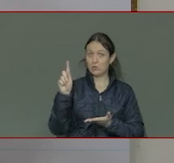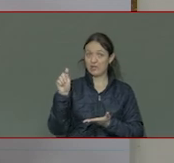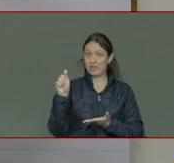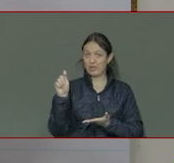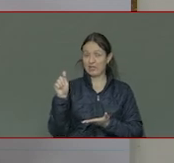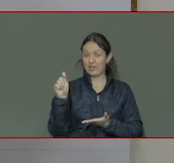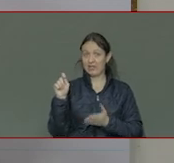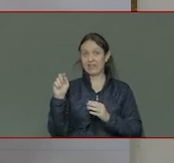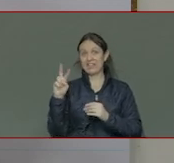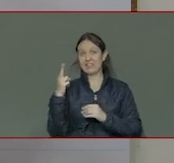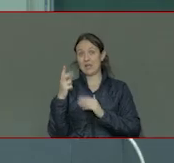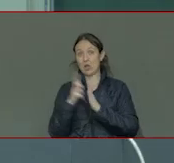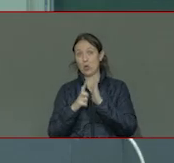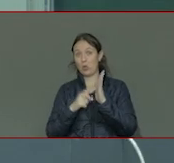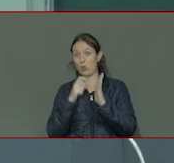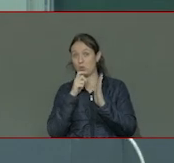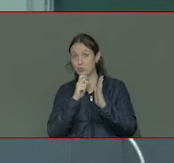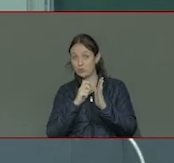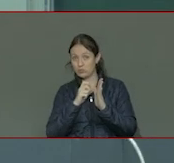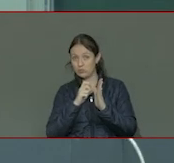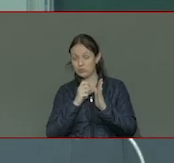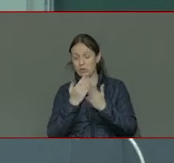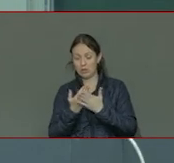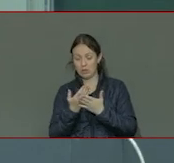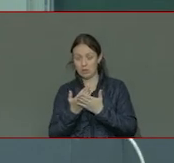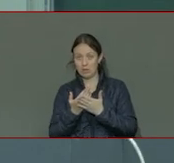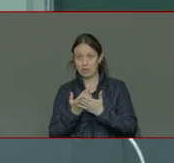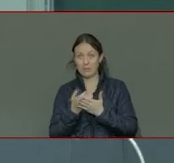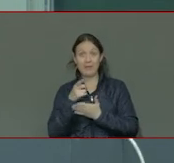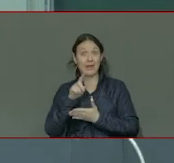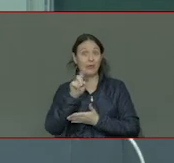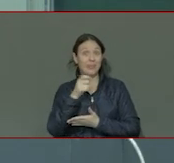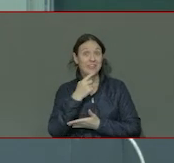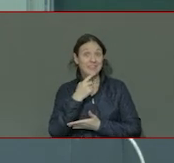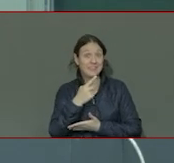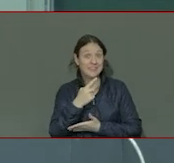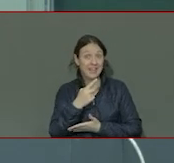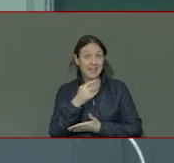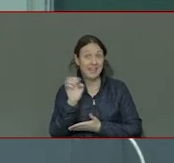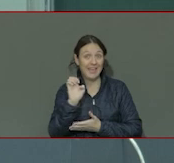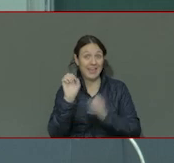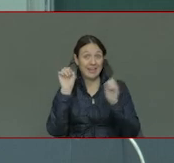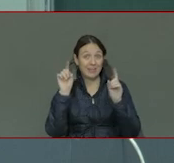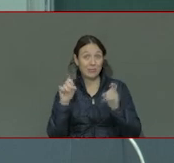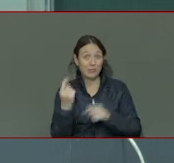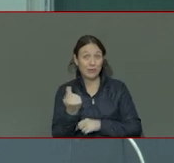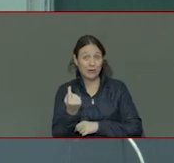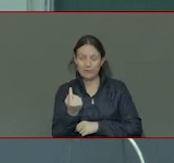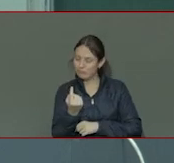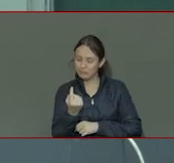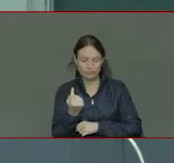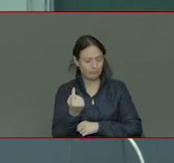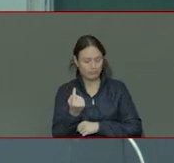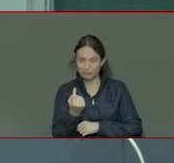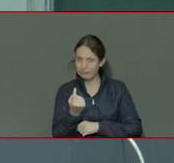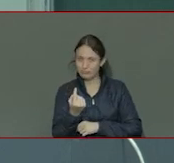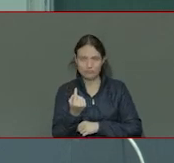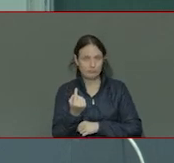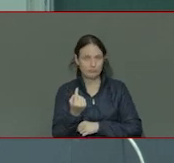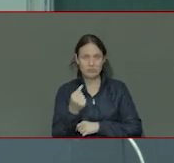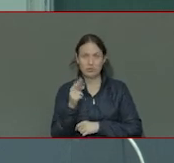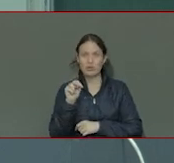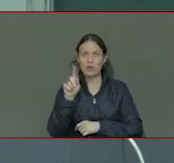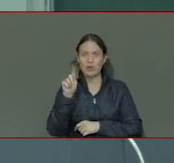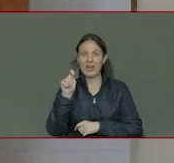they didn't say you're not allowed to only use energy principles. So I can use the net force. I can do